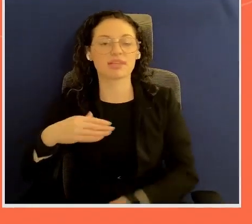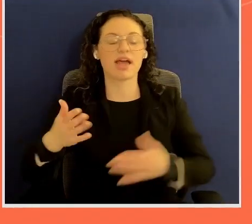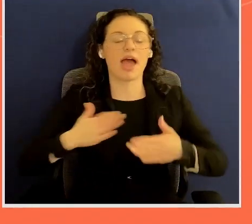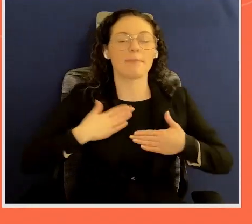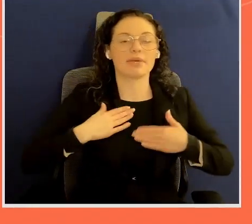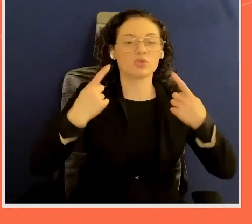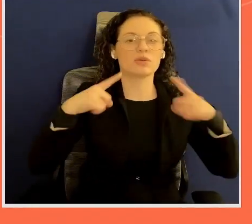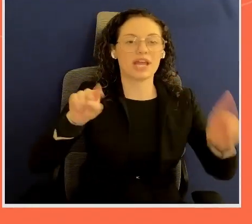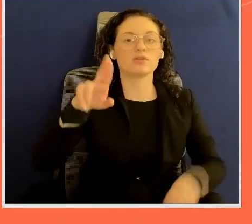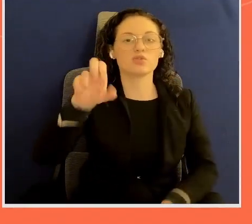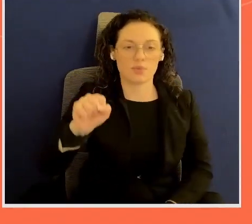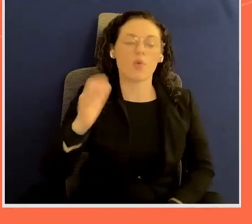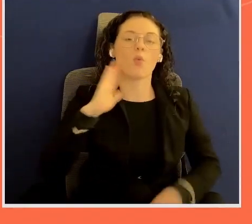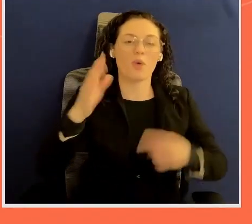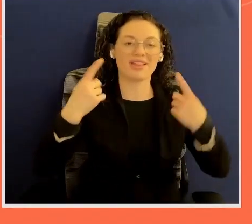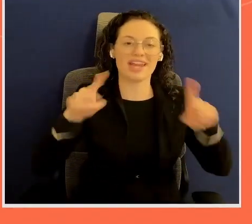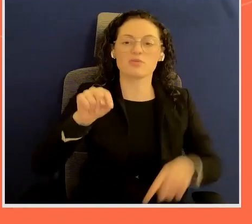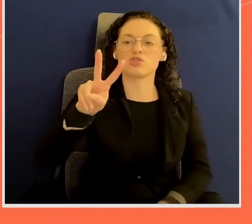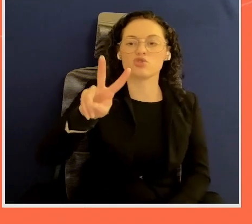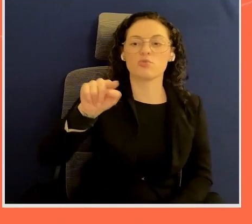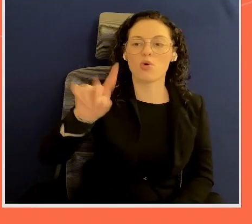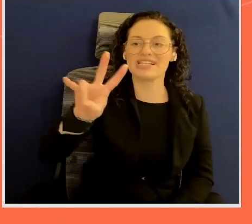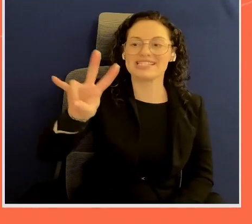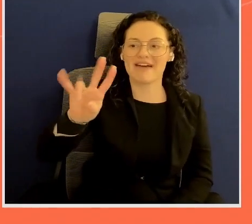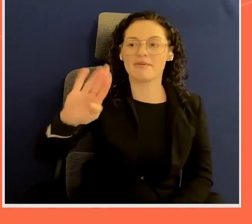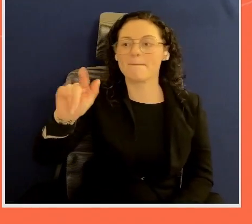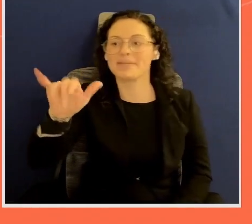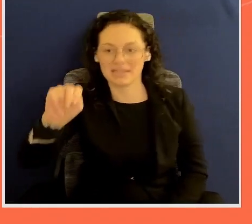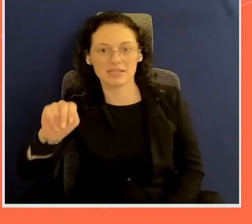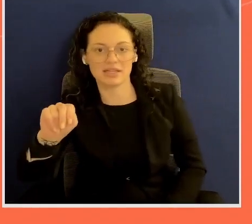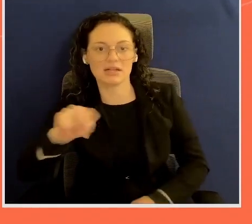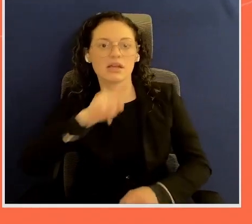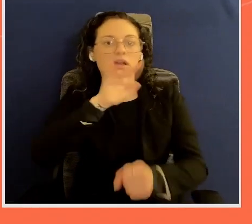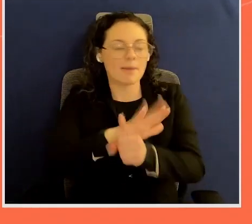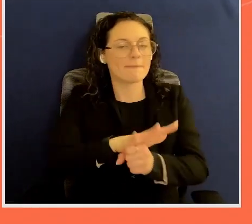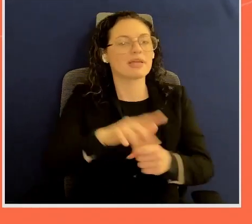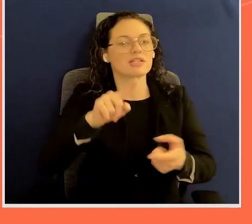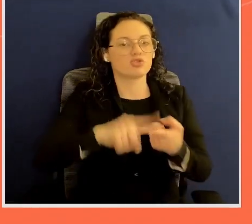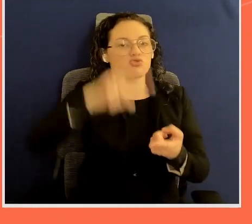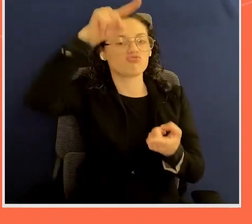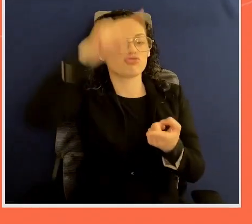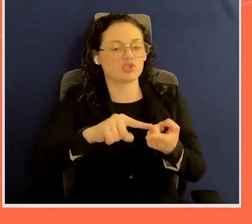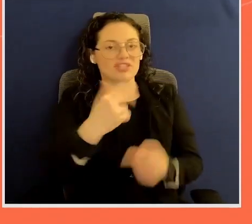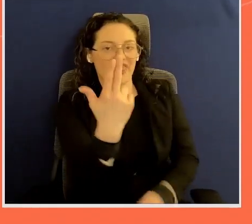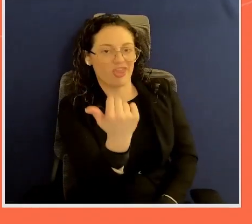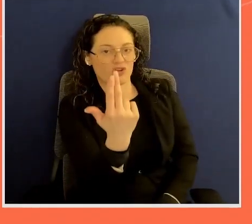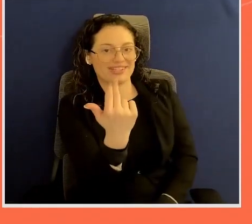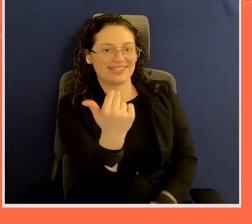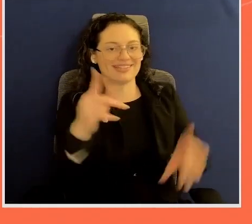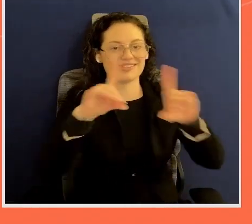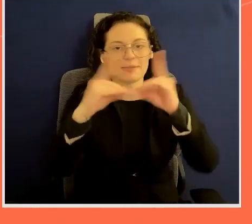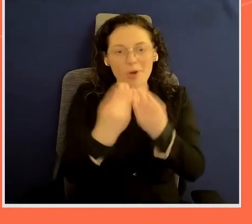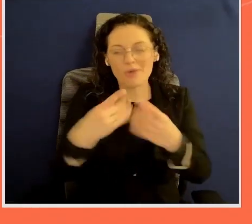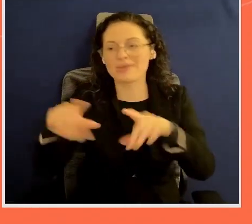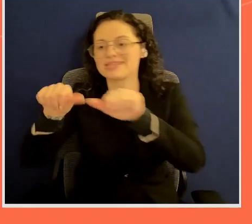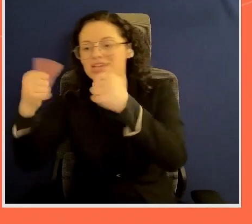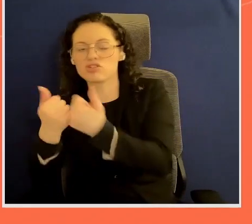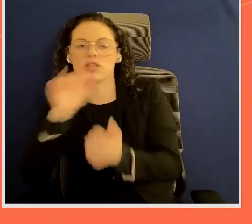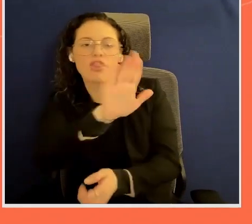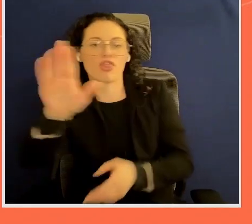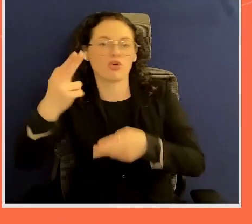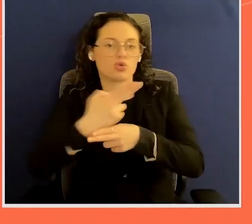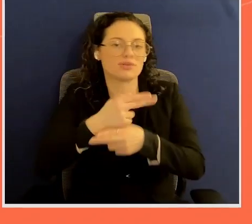a shot of holding on to that 1.5 degrees. But as we agreed in Glasgow, this